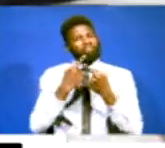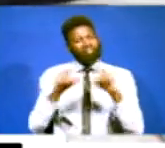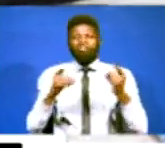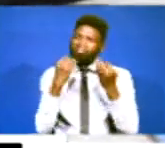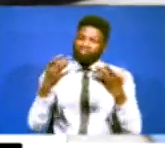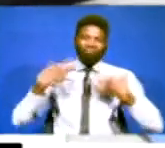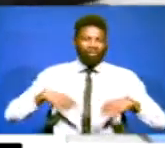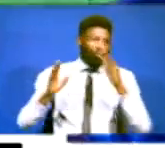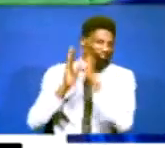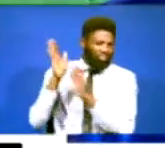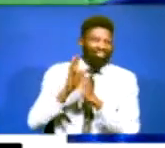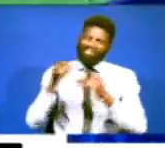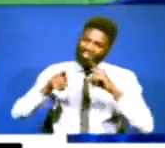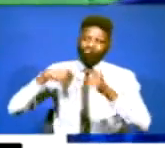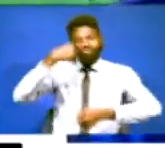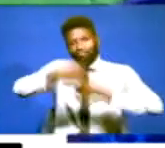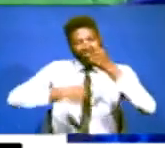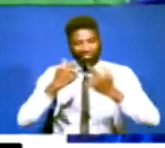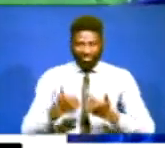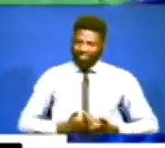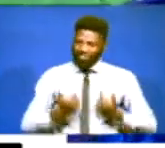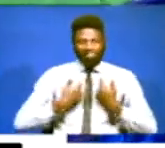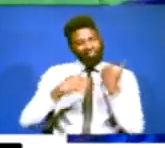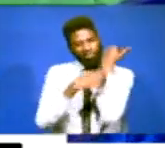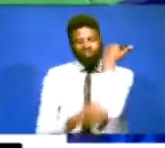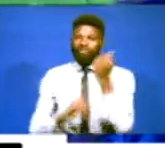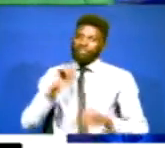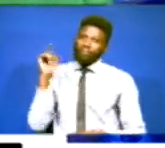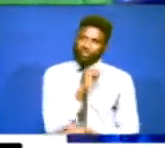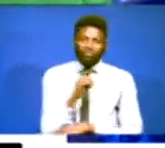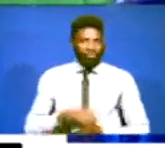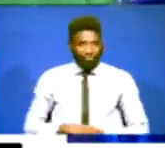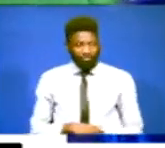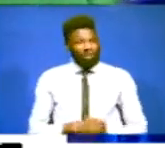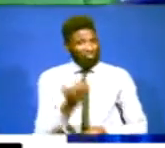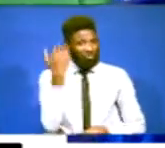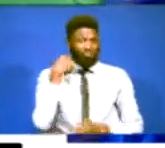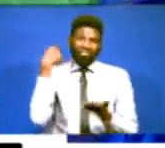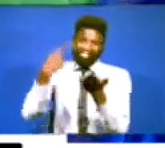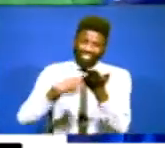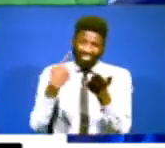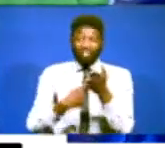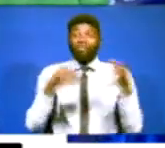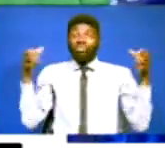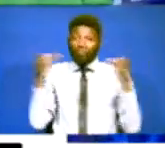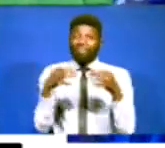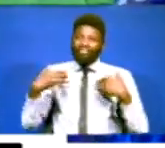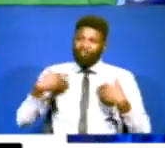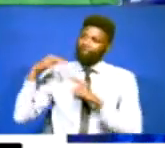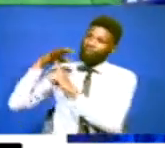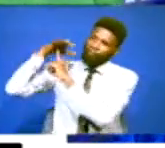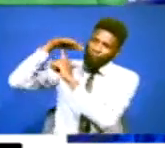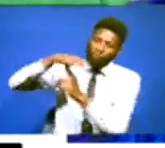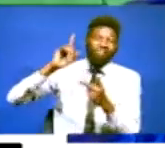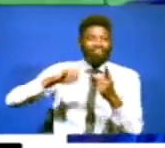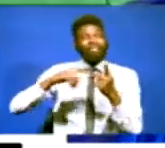live in abject poverty. Despite the fact that the colonialists had airplanes, they had bombs, they had